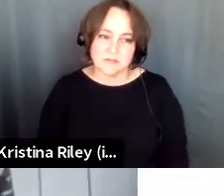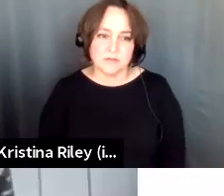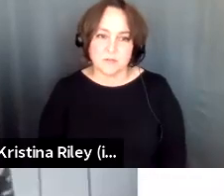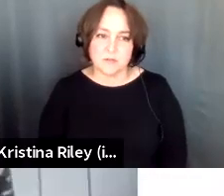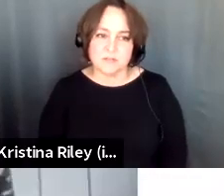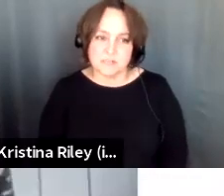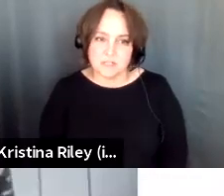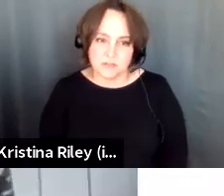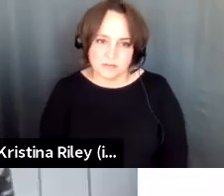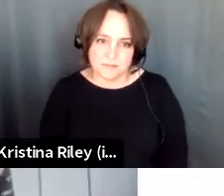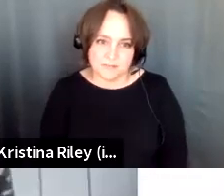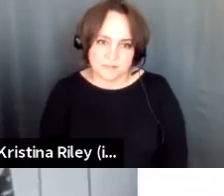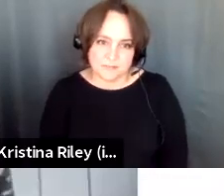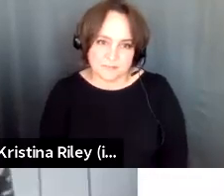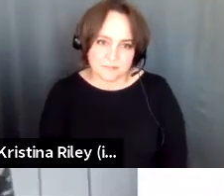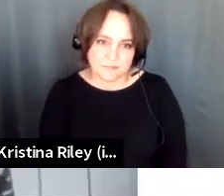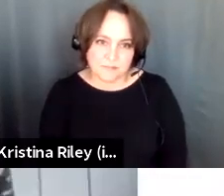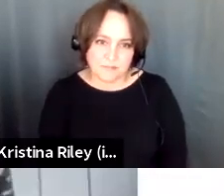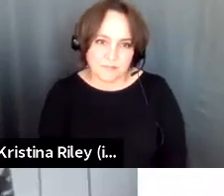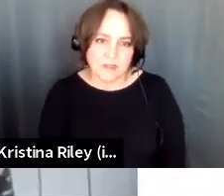very difficult for people to see each other.